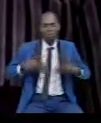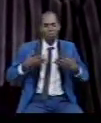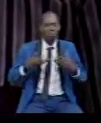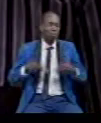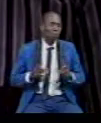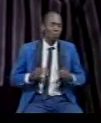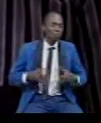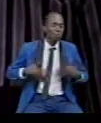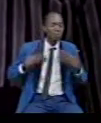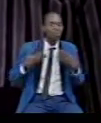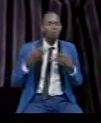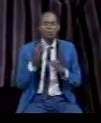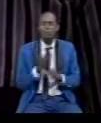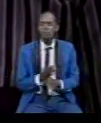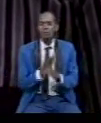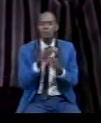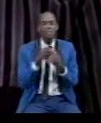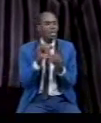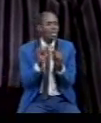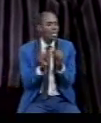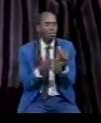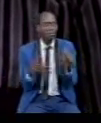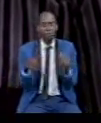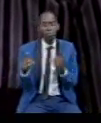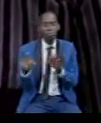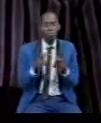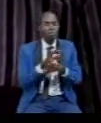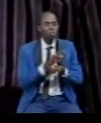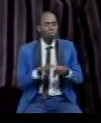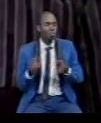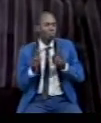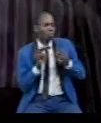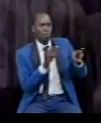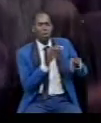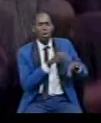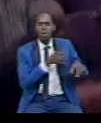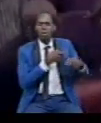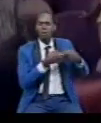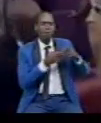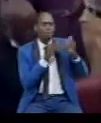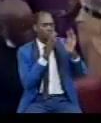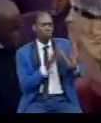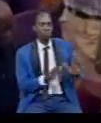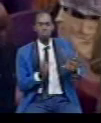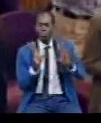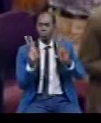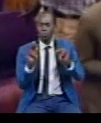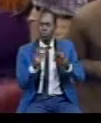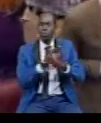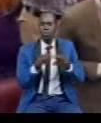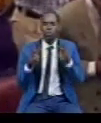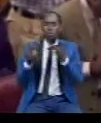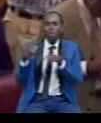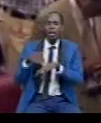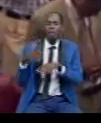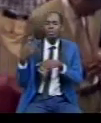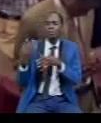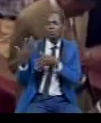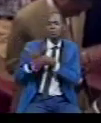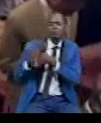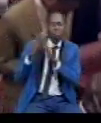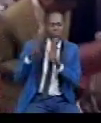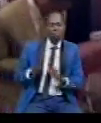faithfully in everything you do. Don't look at persecutors. Don't look at detractors. Don't look at